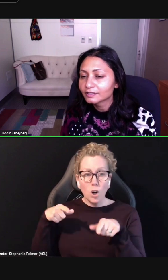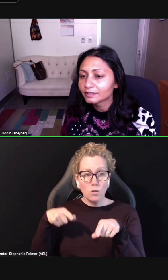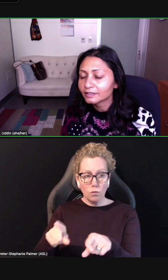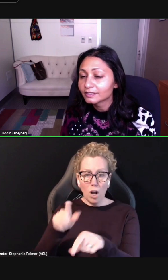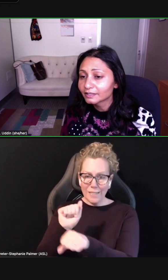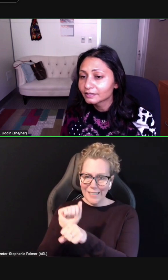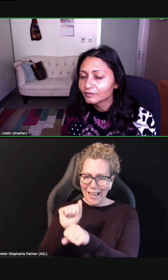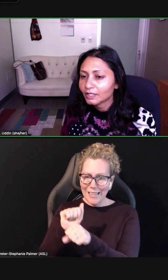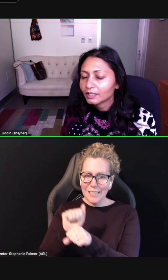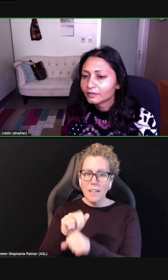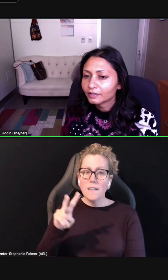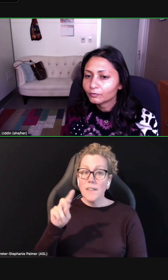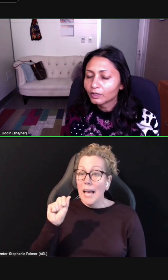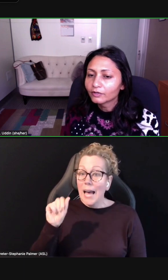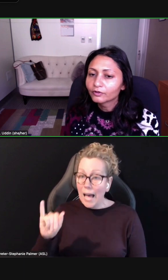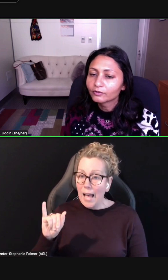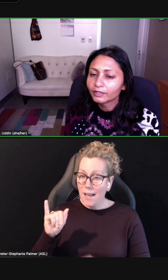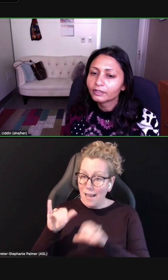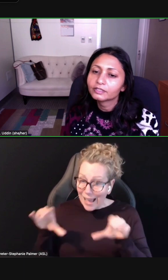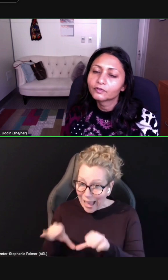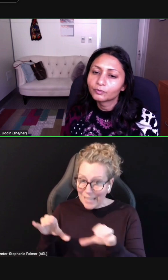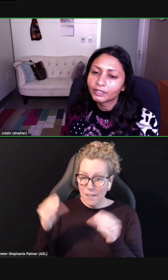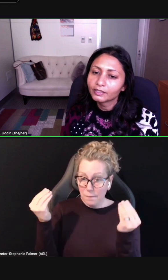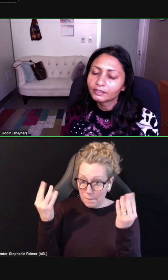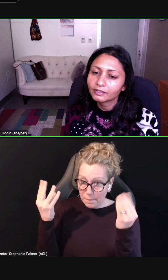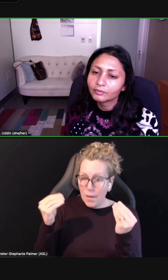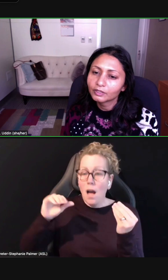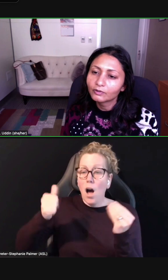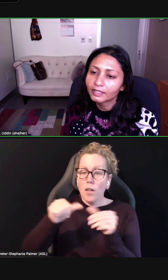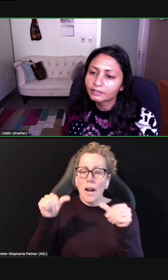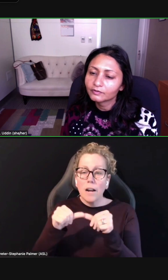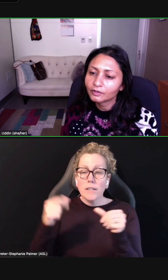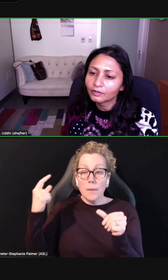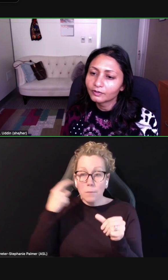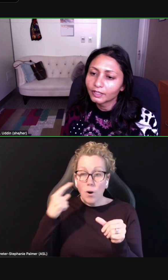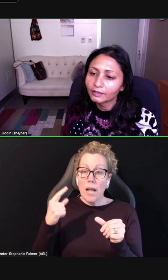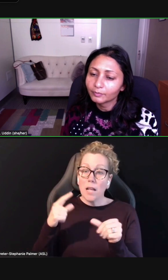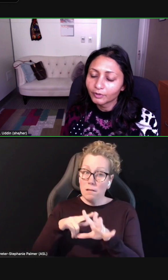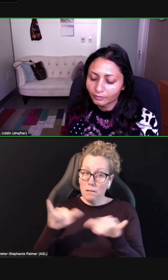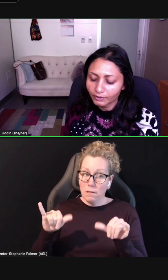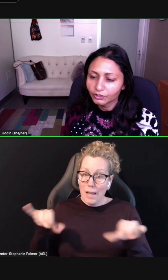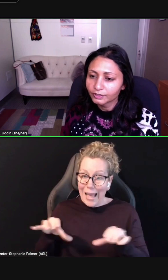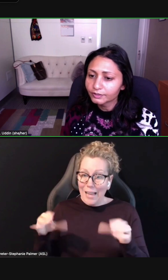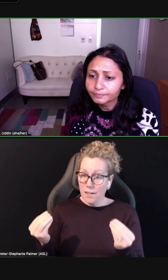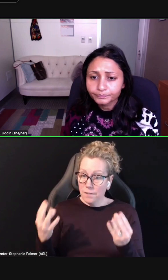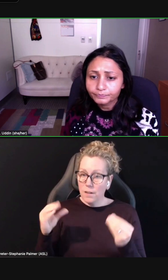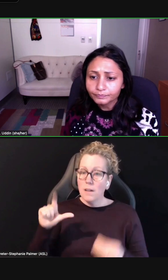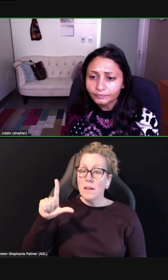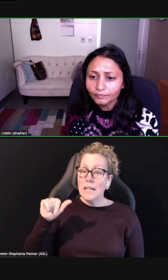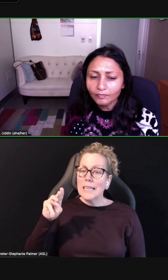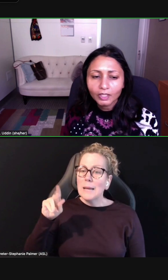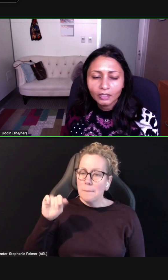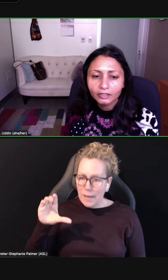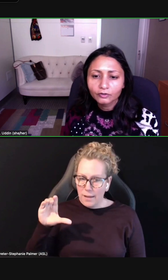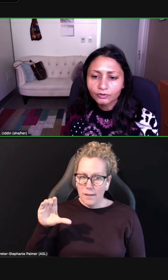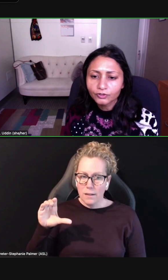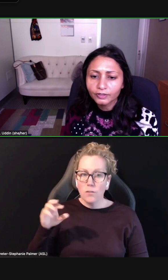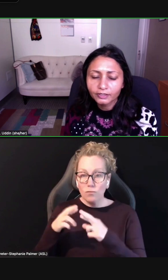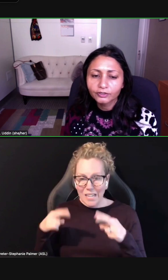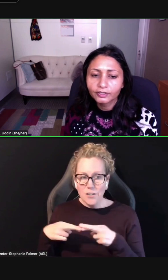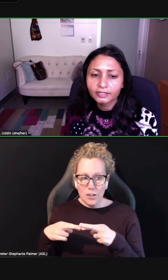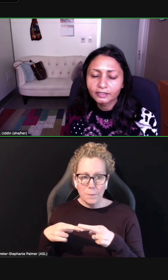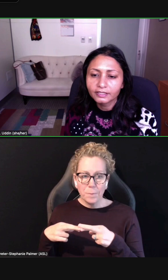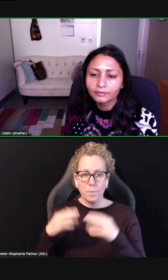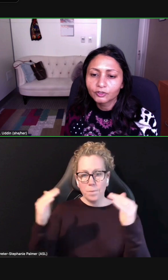anterior insula is active, the other areas of the brain that tend to be coactive are limbic regions. And the